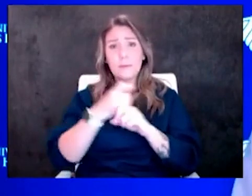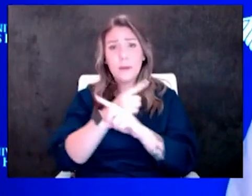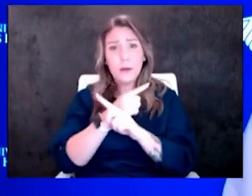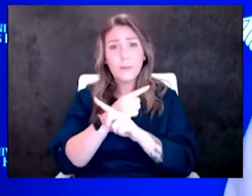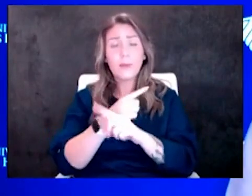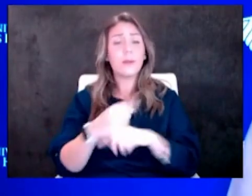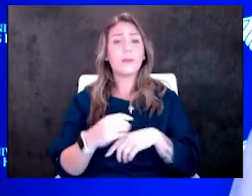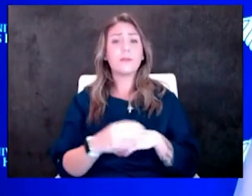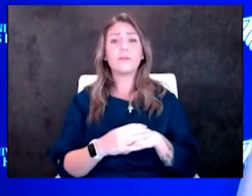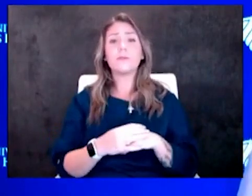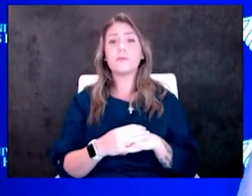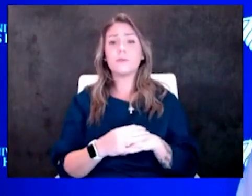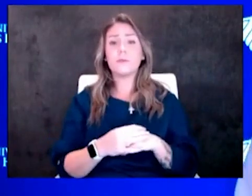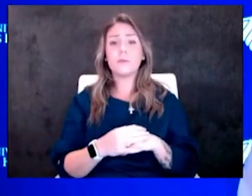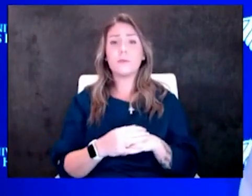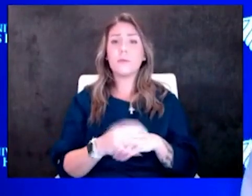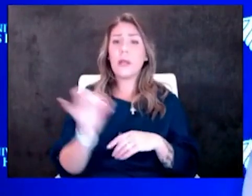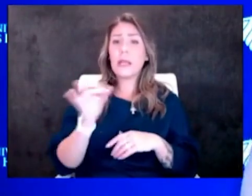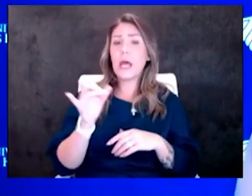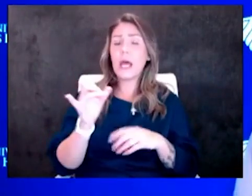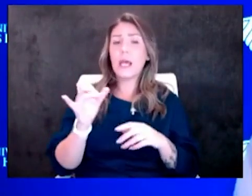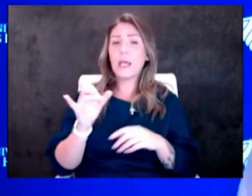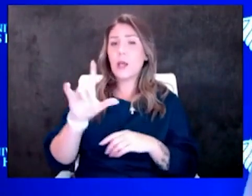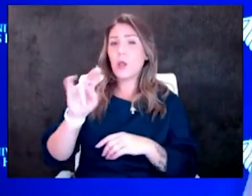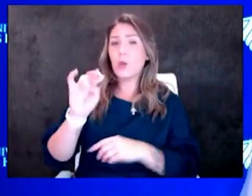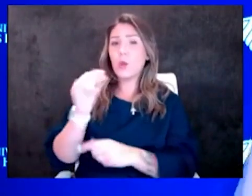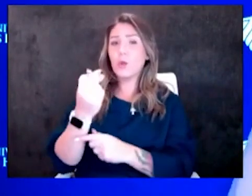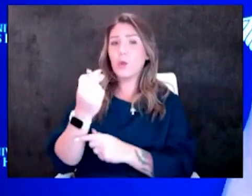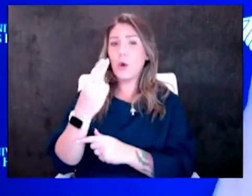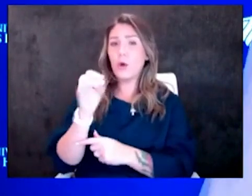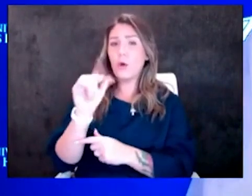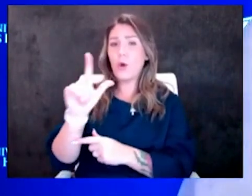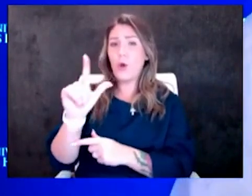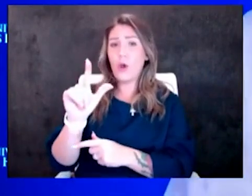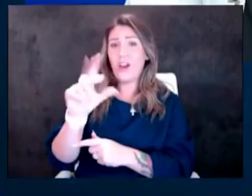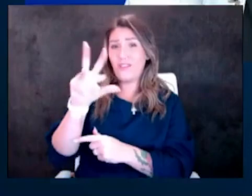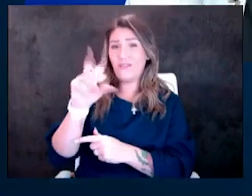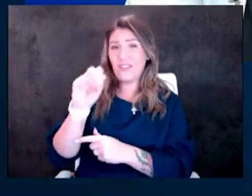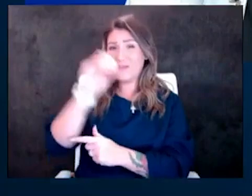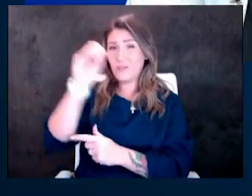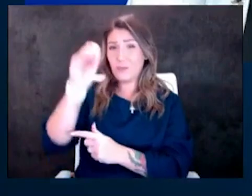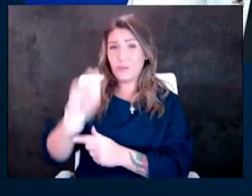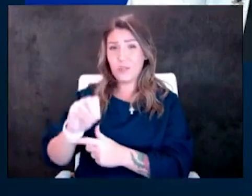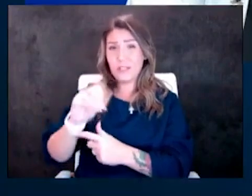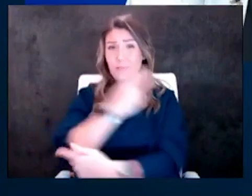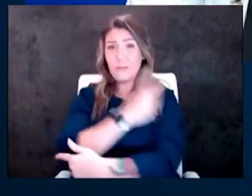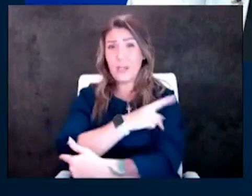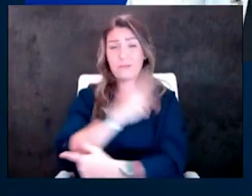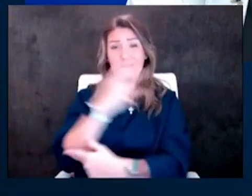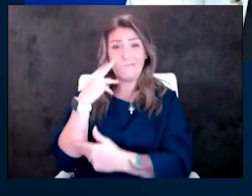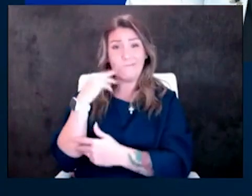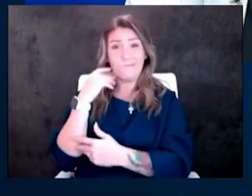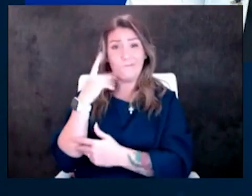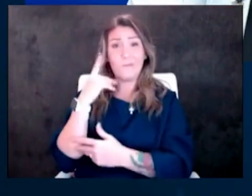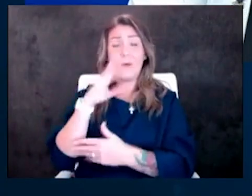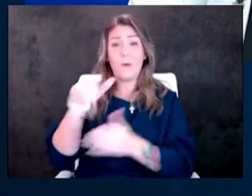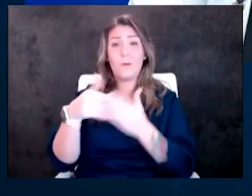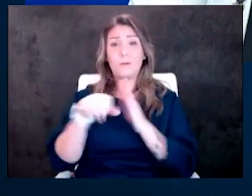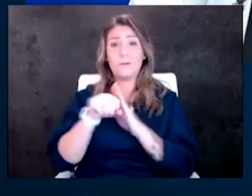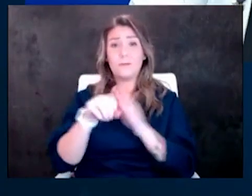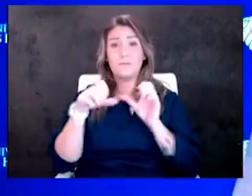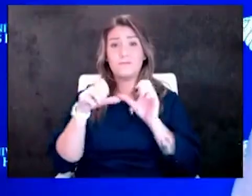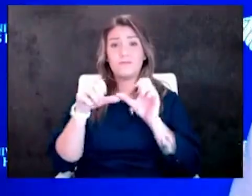those things like long haul syndrome. But it's 50% of patients, we saw that yesterday, 50% of patients, and the overwhelming thing is chronic fatigue.